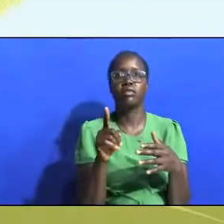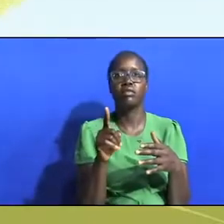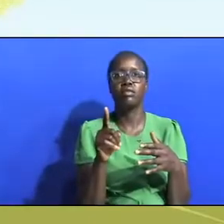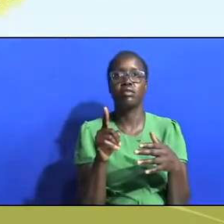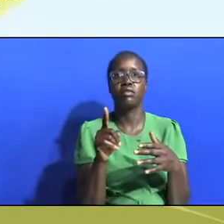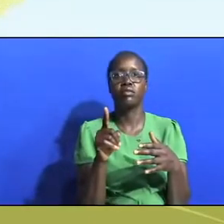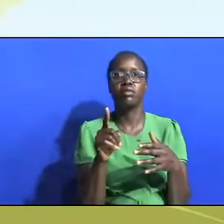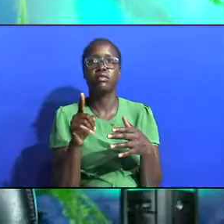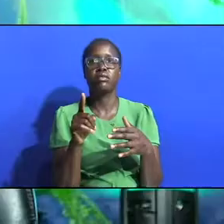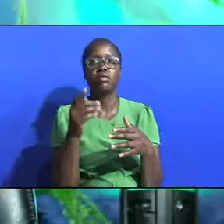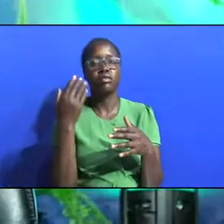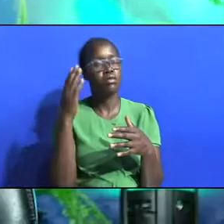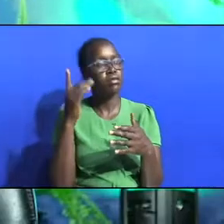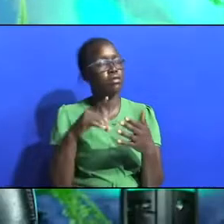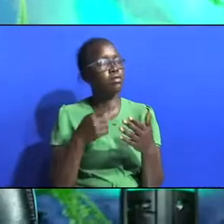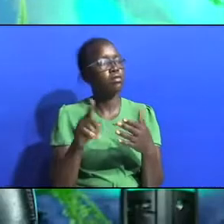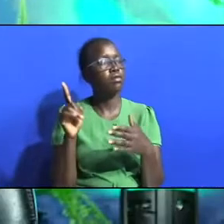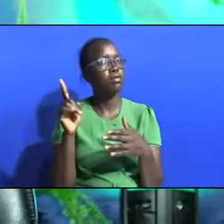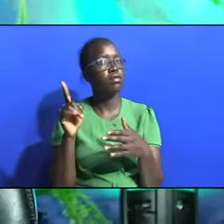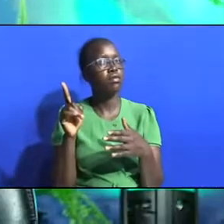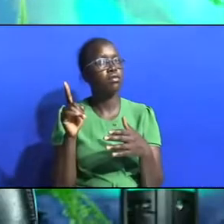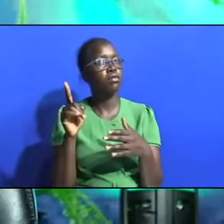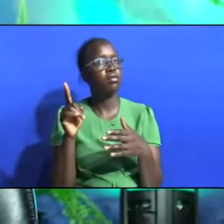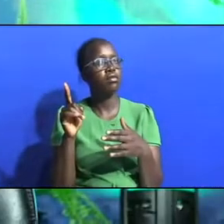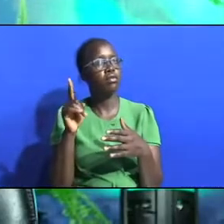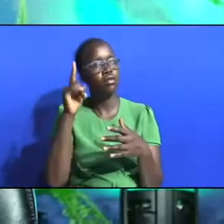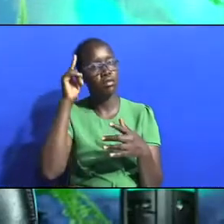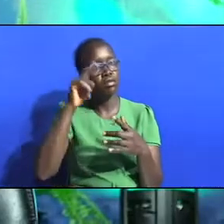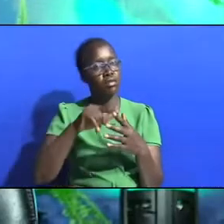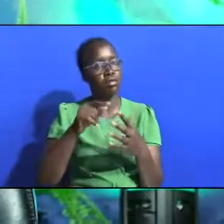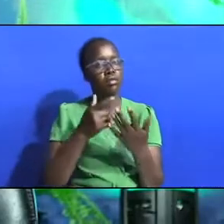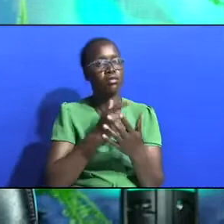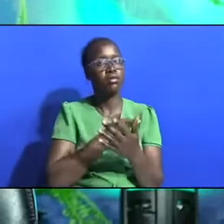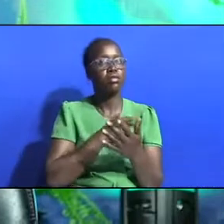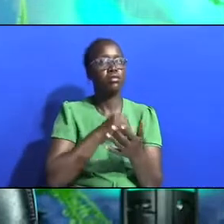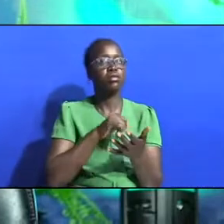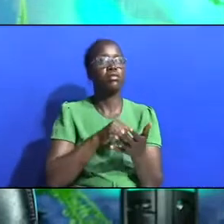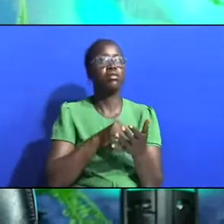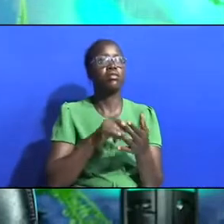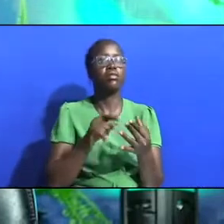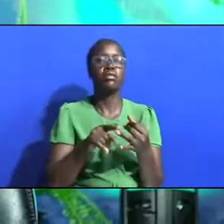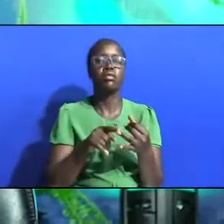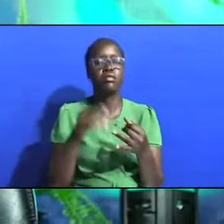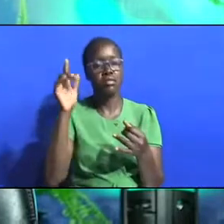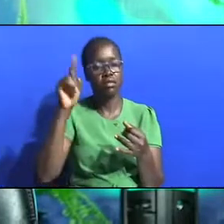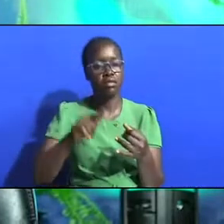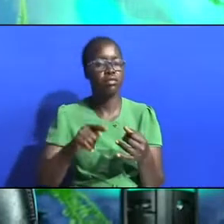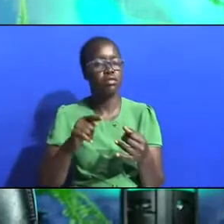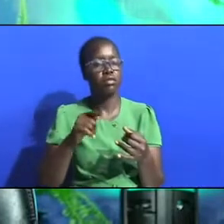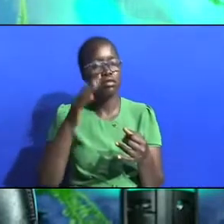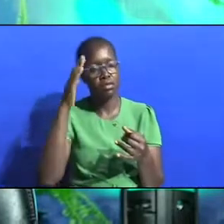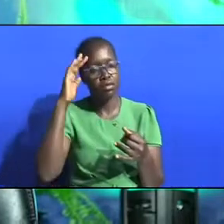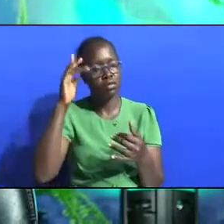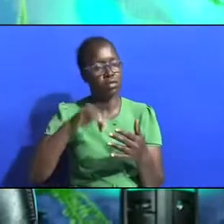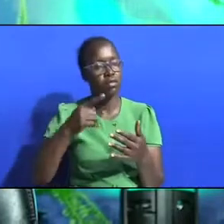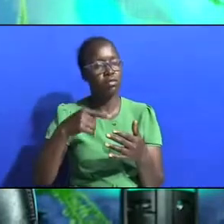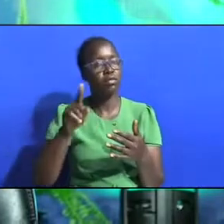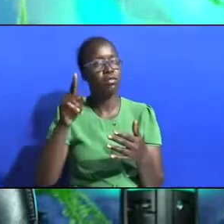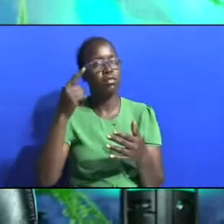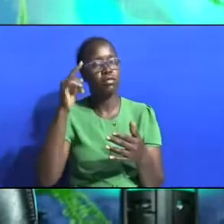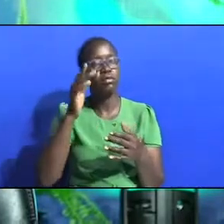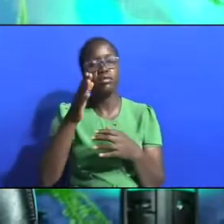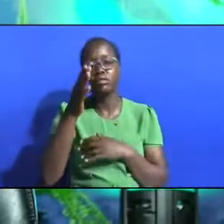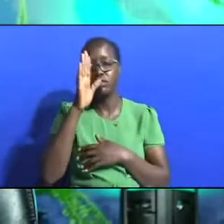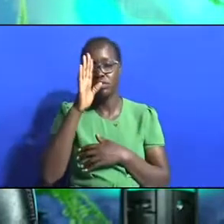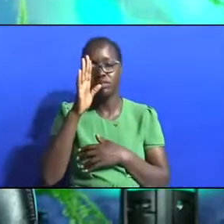You see, you can't know what is right unless you learn it. You can't know what is right for